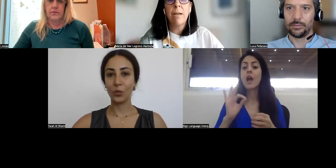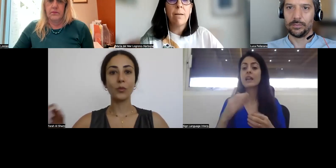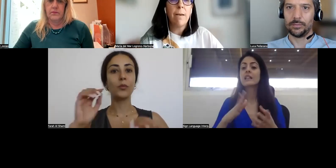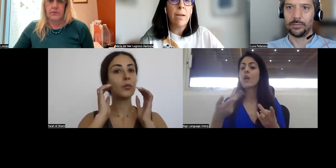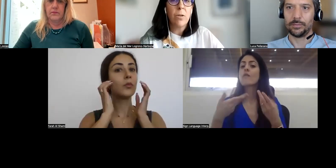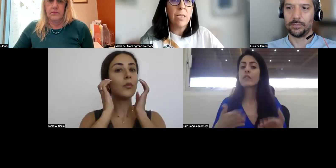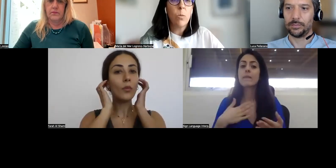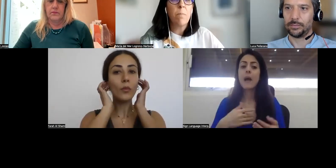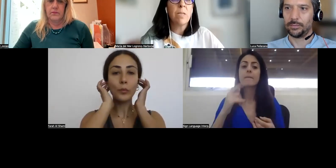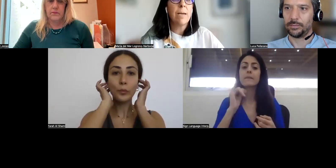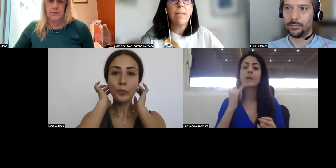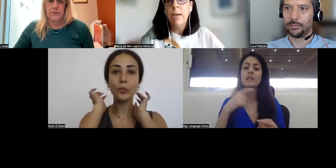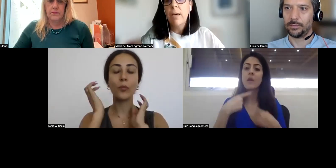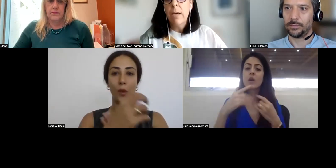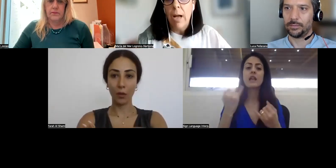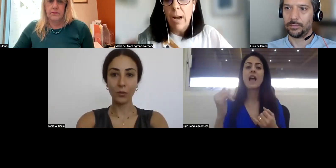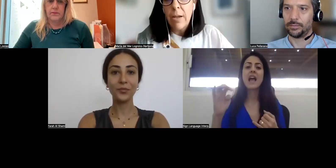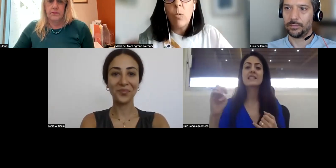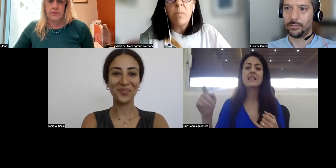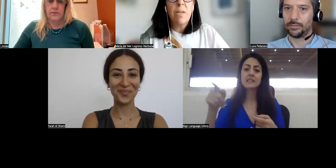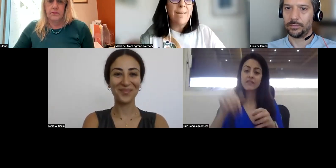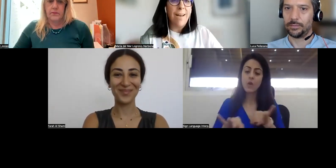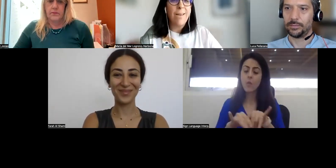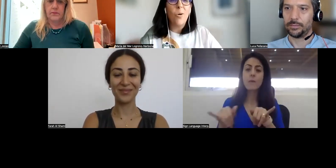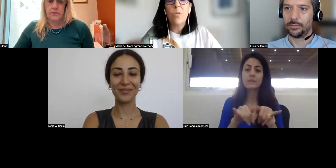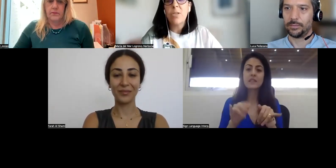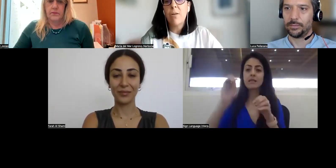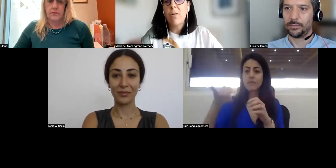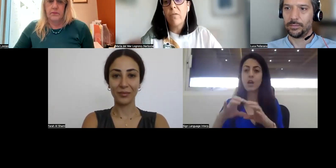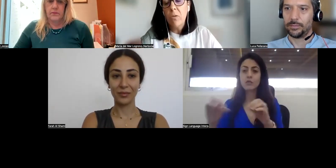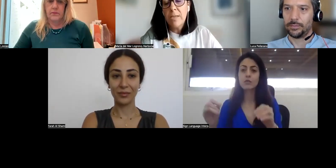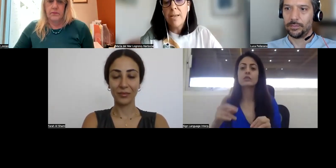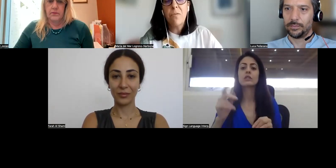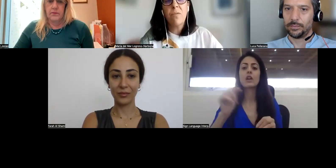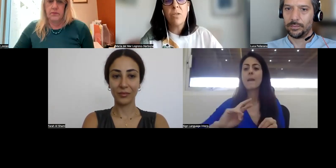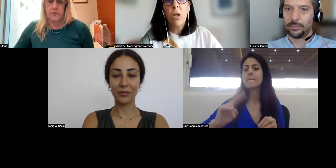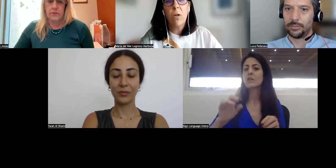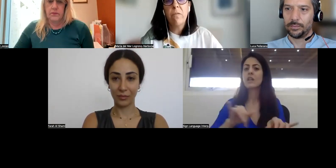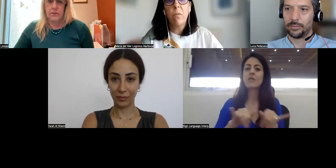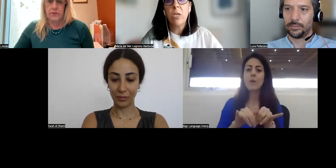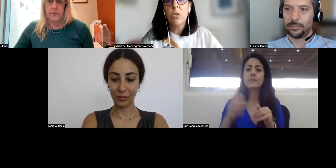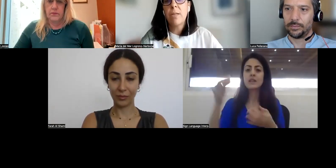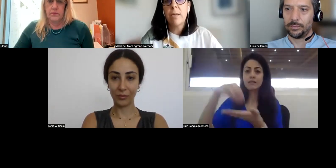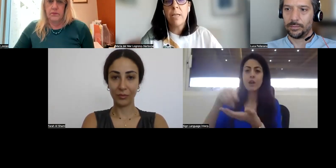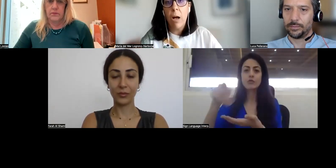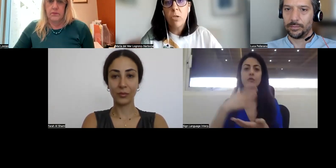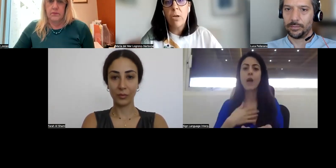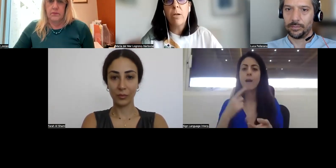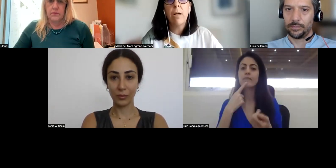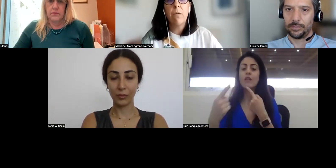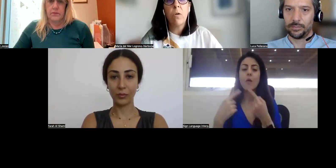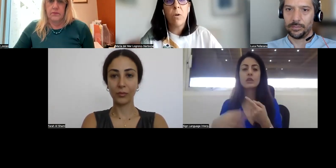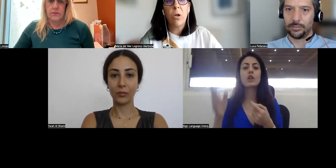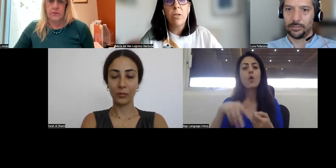website, ARDD website, website, ILO. There's a lot of UNICEF. There's a lot of information that is out